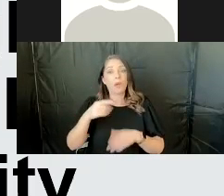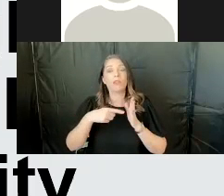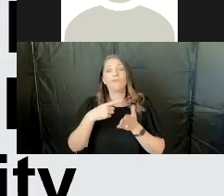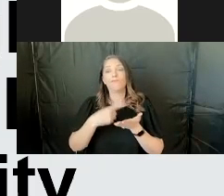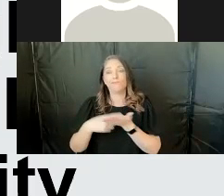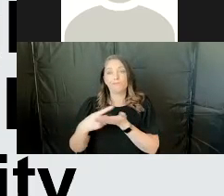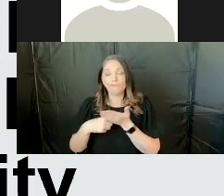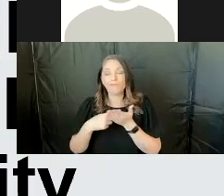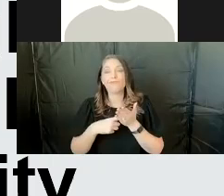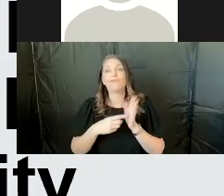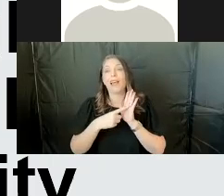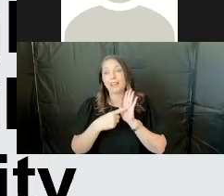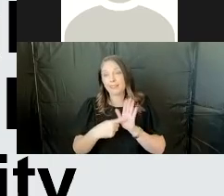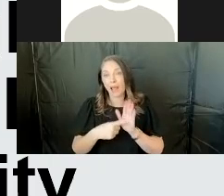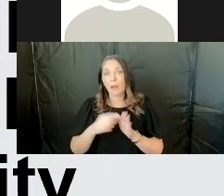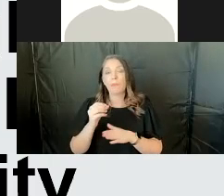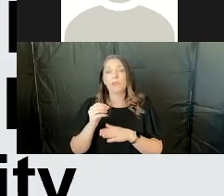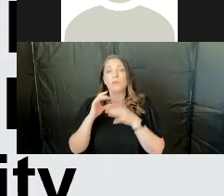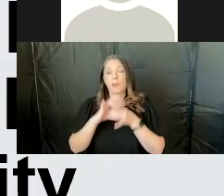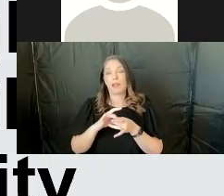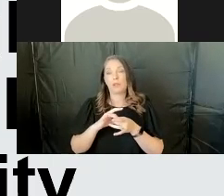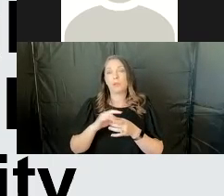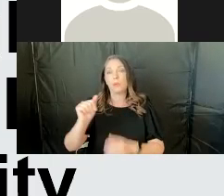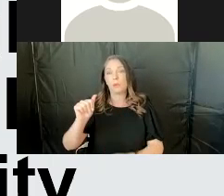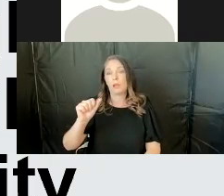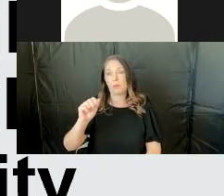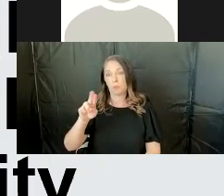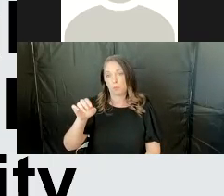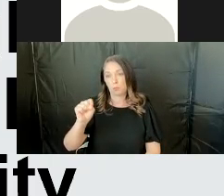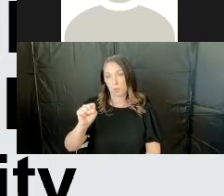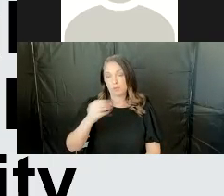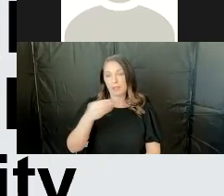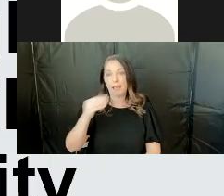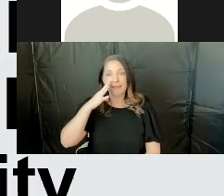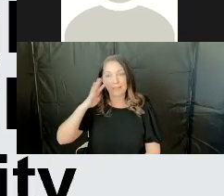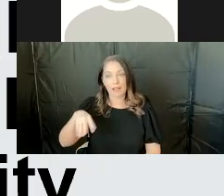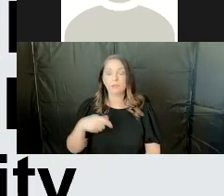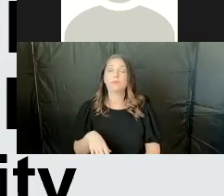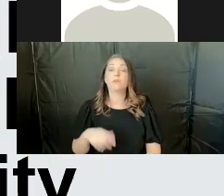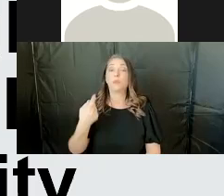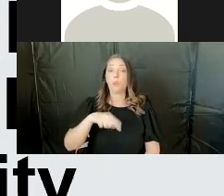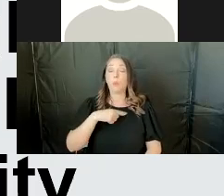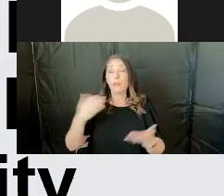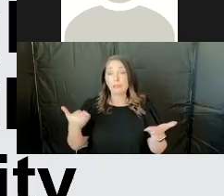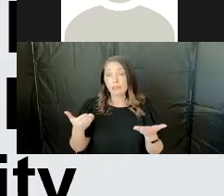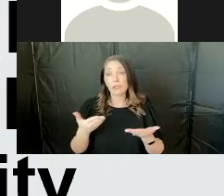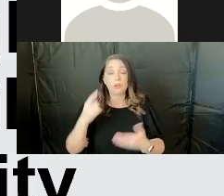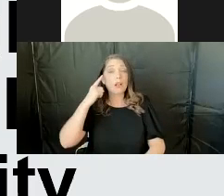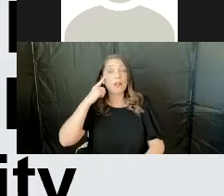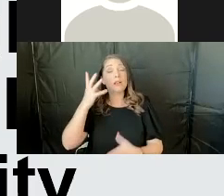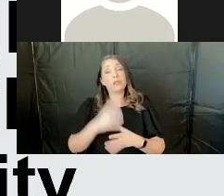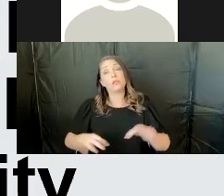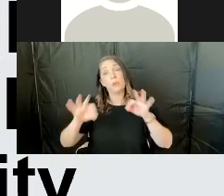necessary. We at the Peer Self-Advocacy Program feel it is important to define what is abuse and to learn how to address